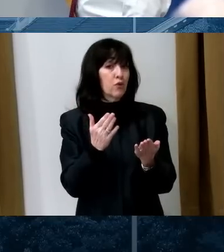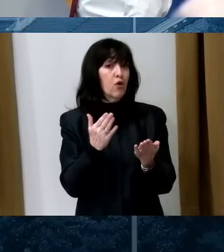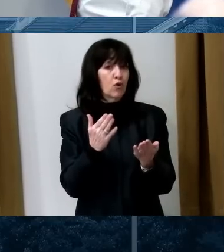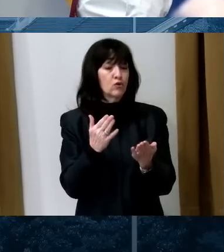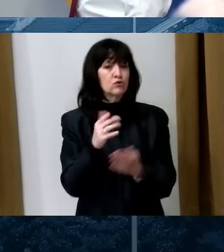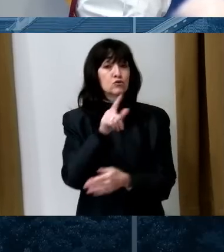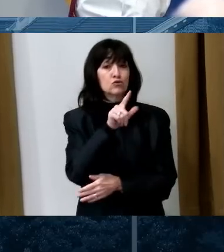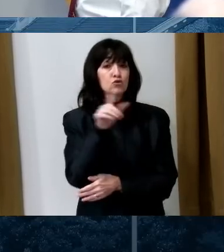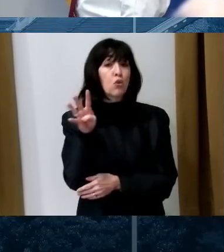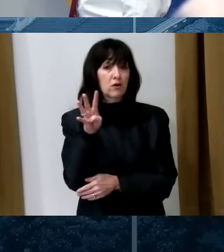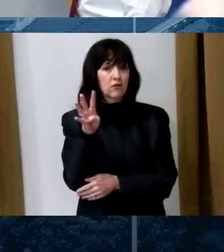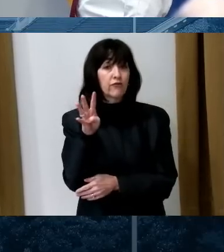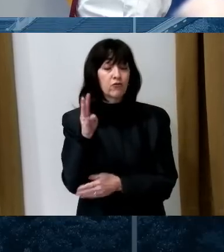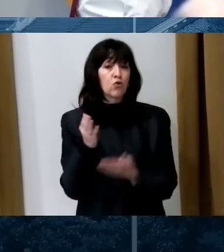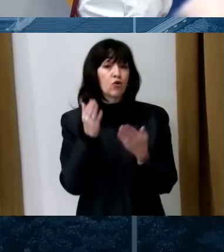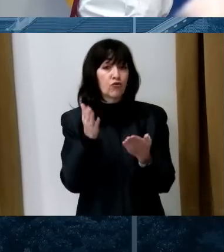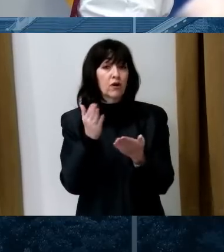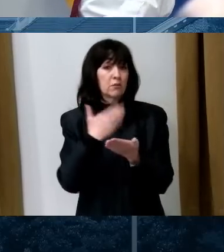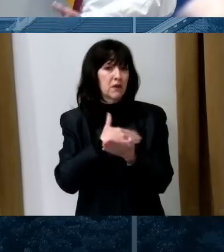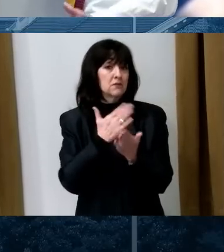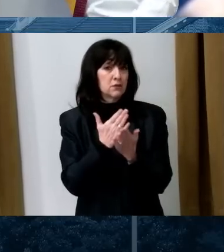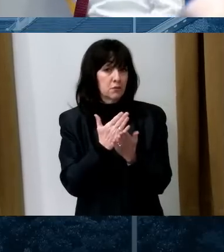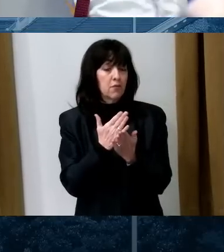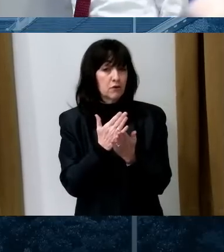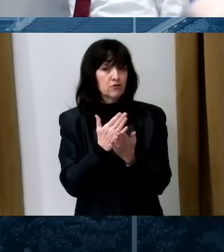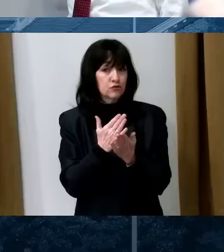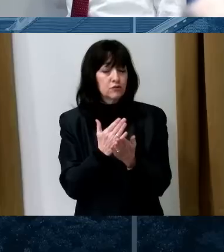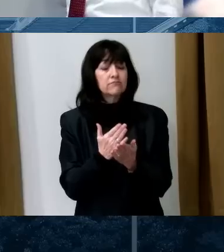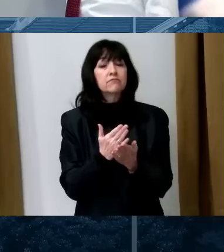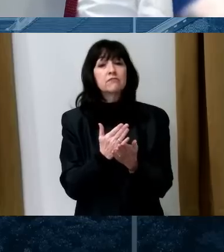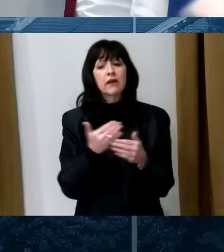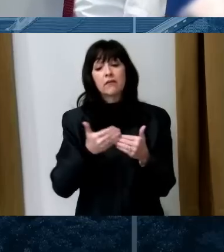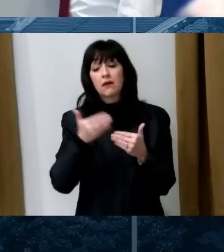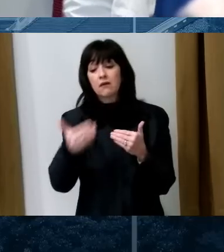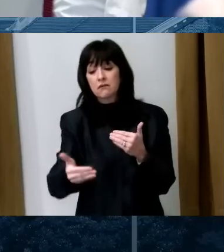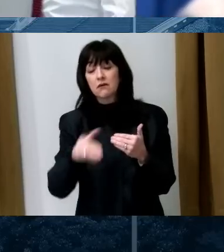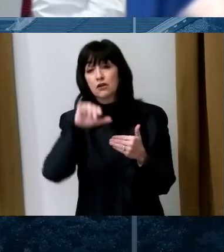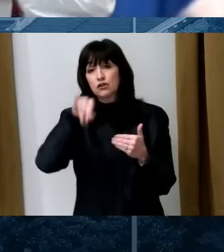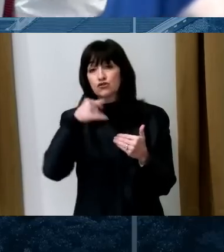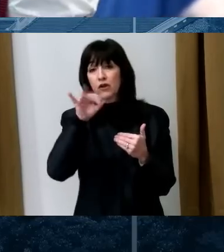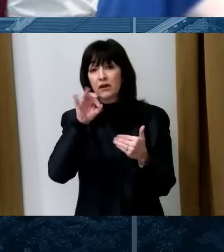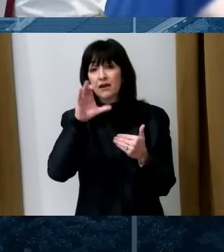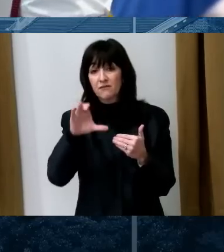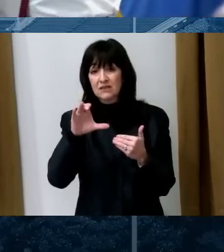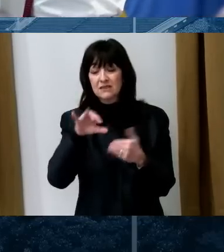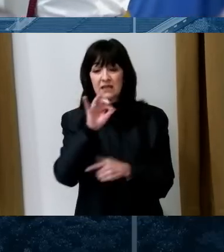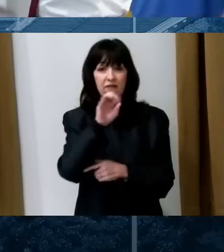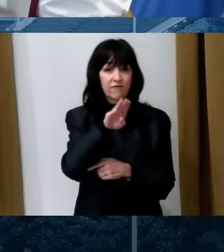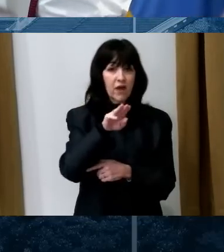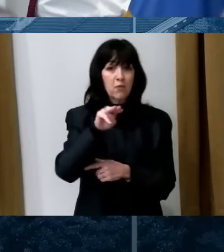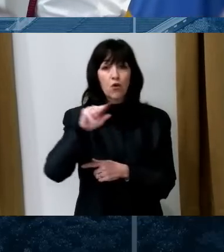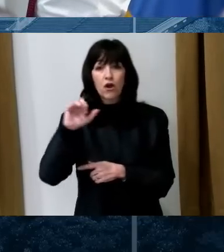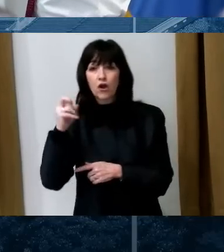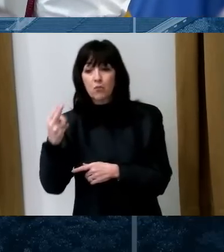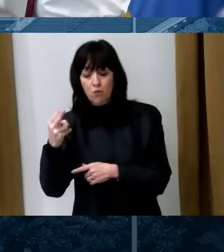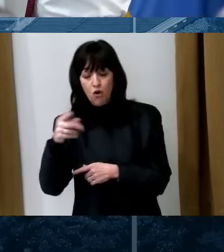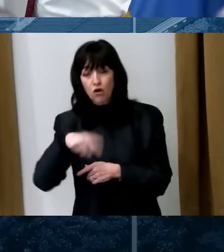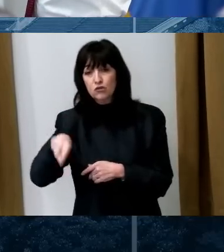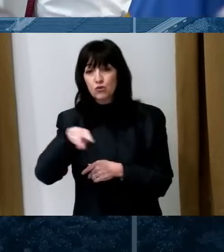recommended budget that we're presenting today. And then we're going to have our JFC meetings February, March,